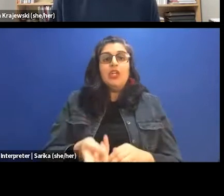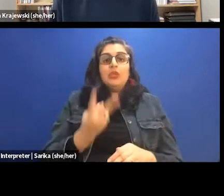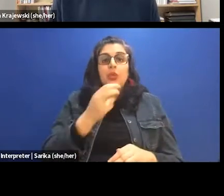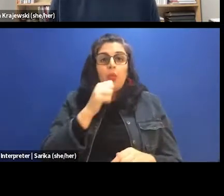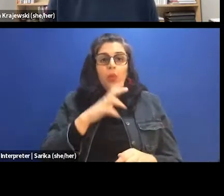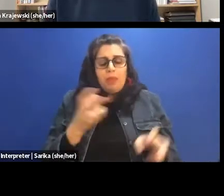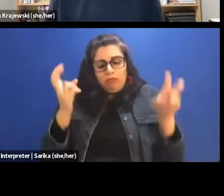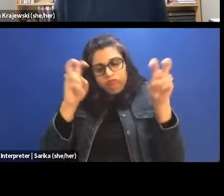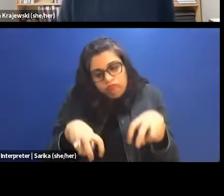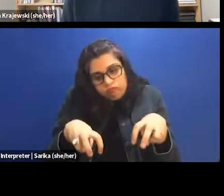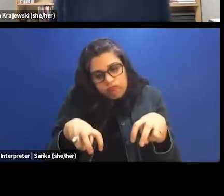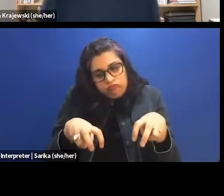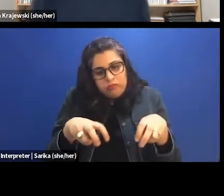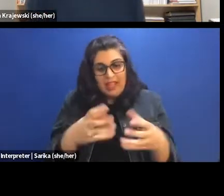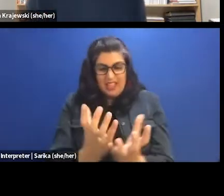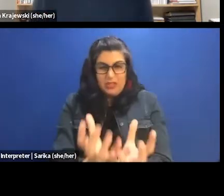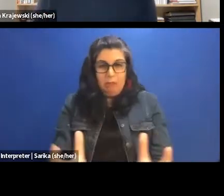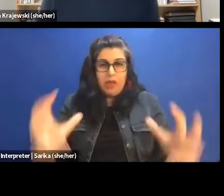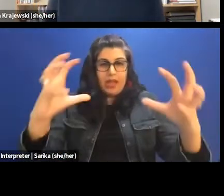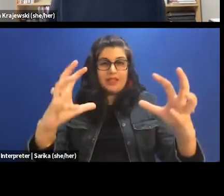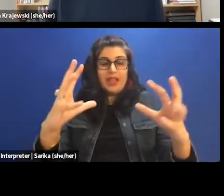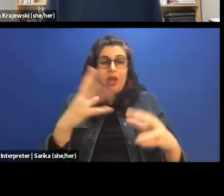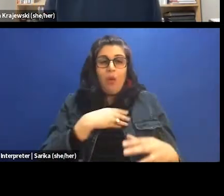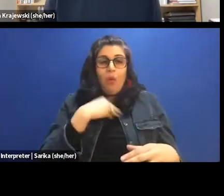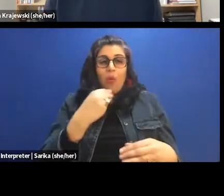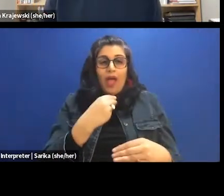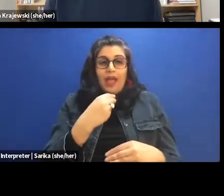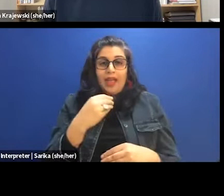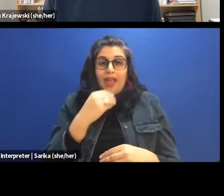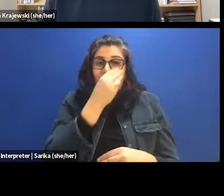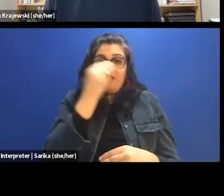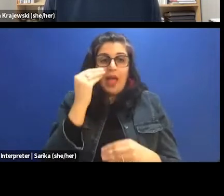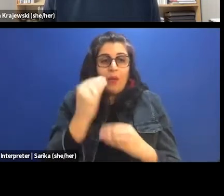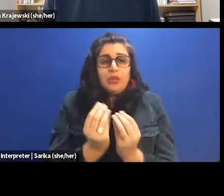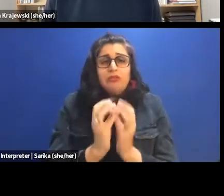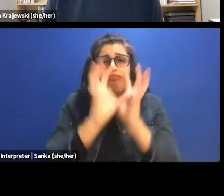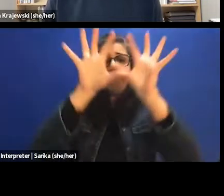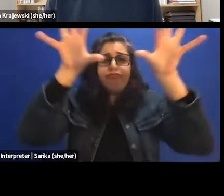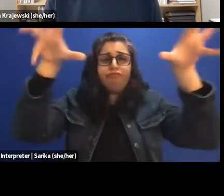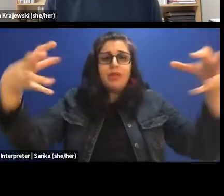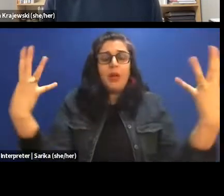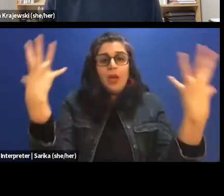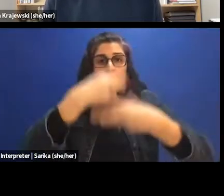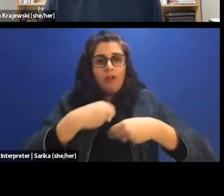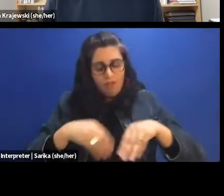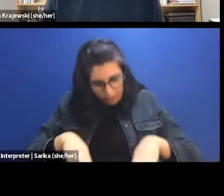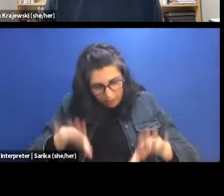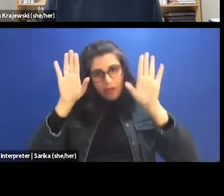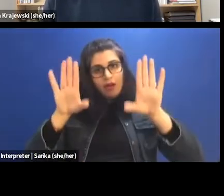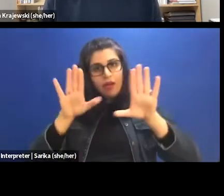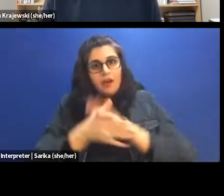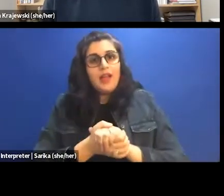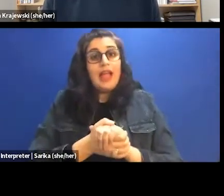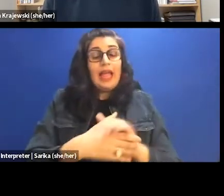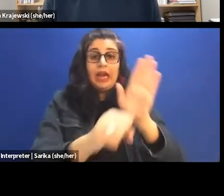with flowers. This work is both beautiful and subversive. Rivera painted this subject often, and its